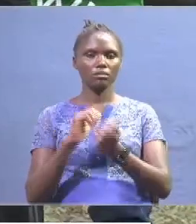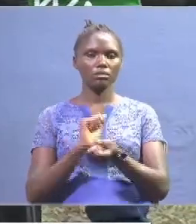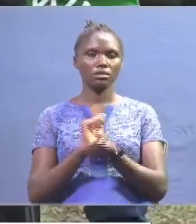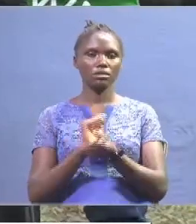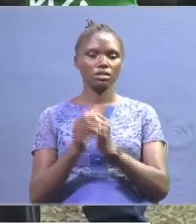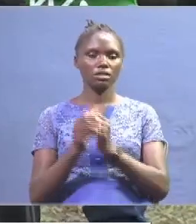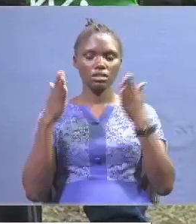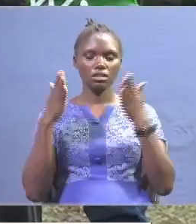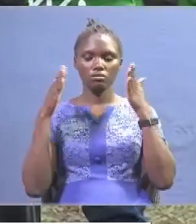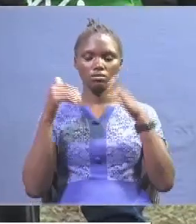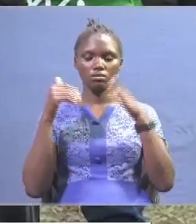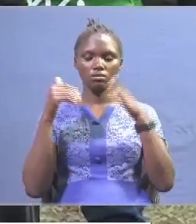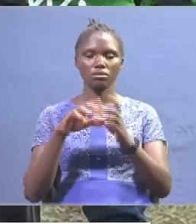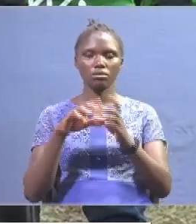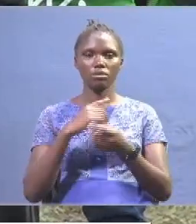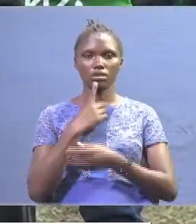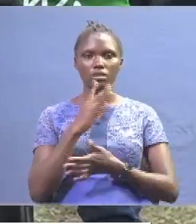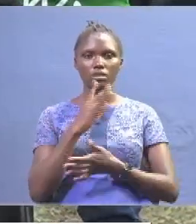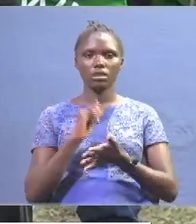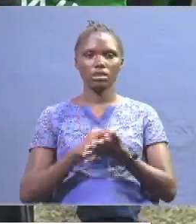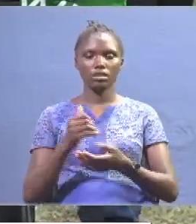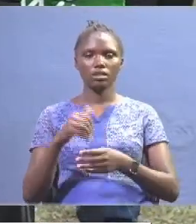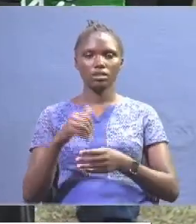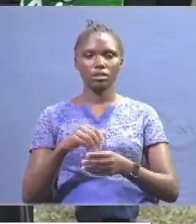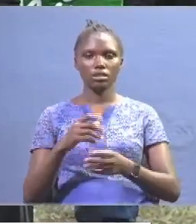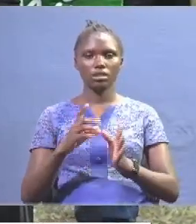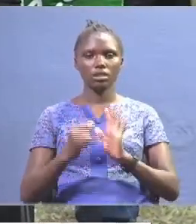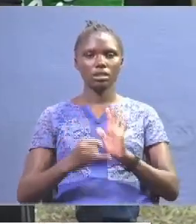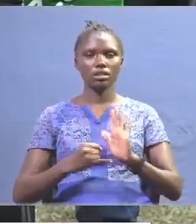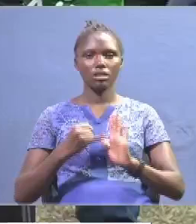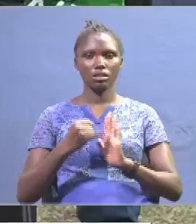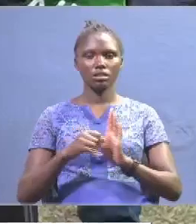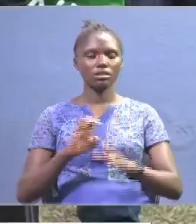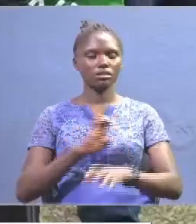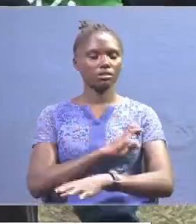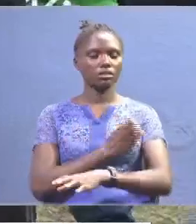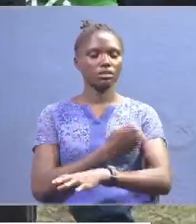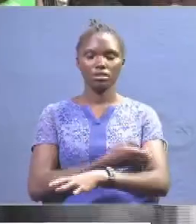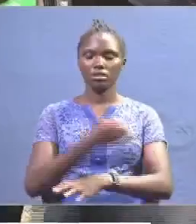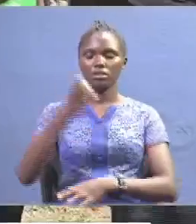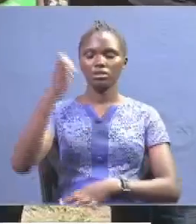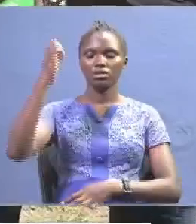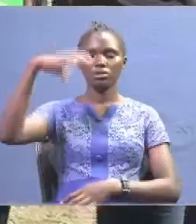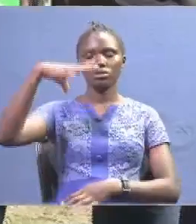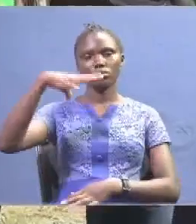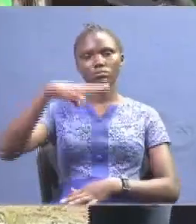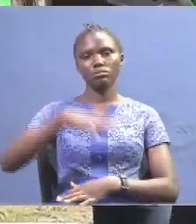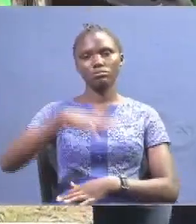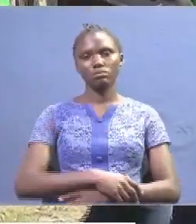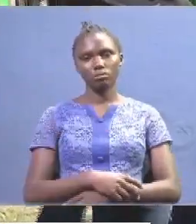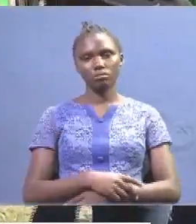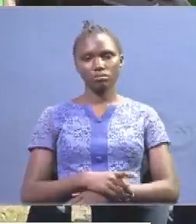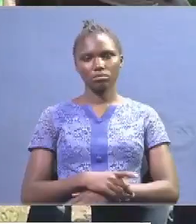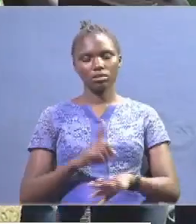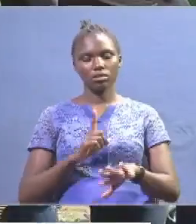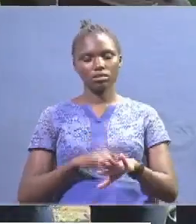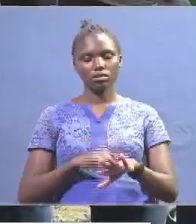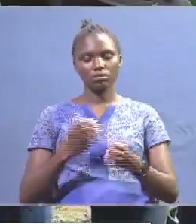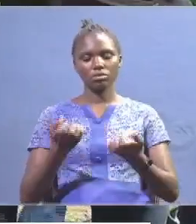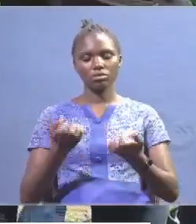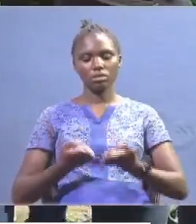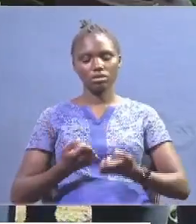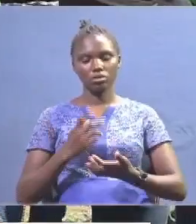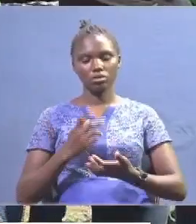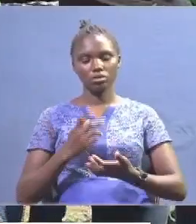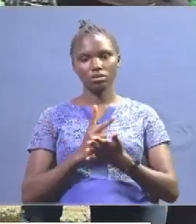addressing carbon emissions caused largely by industries and energy-intensive activities. When you want to conserve the environment,